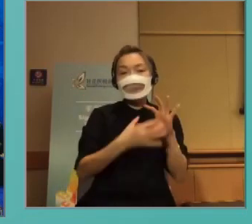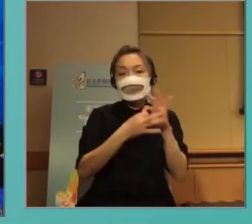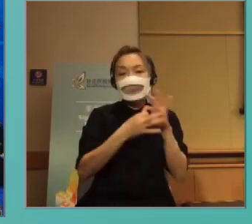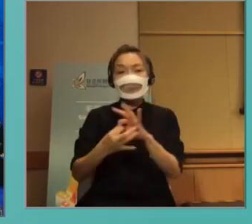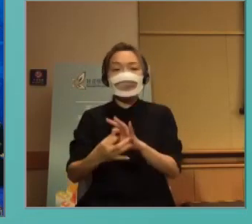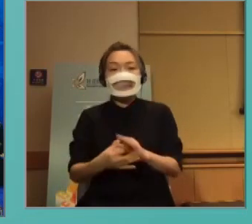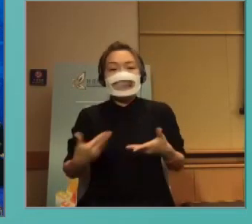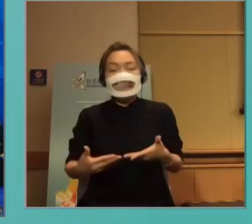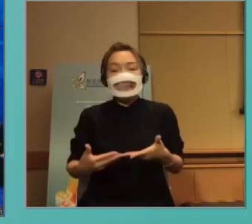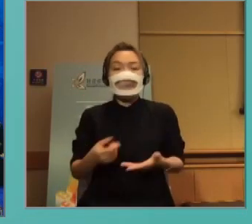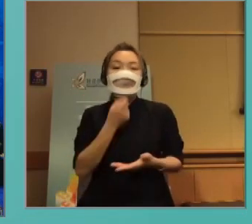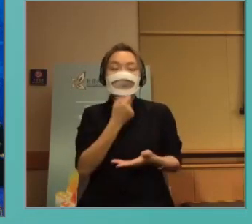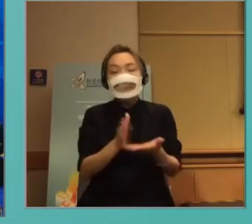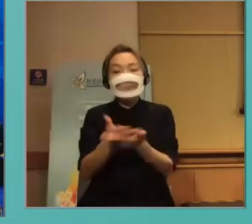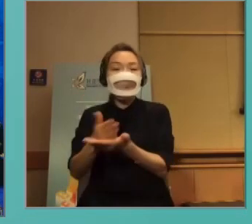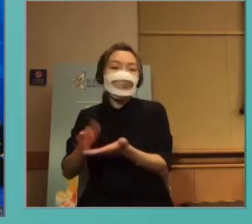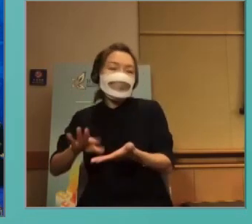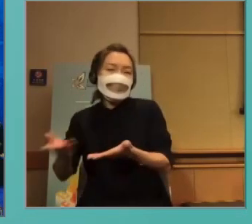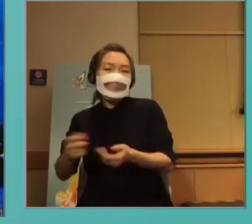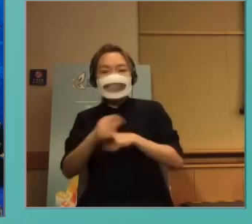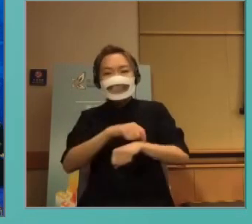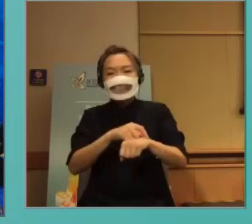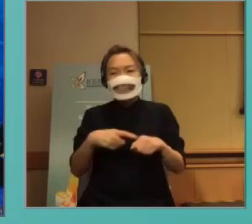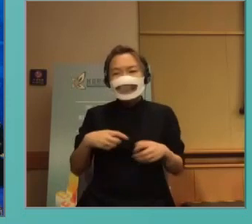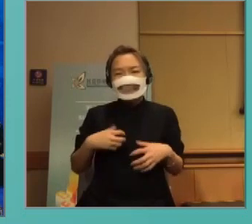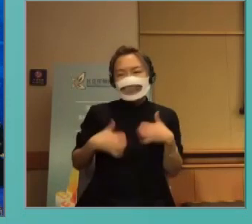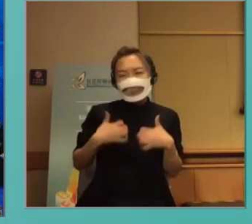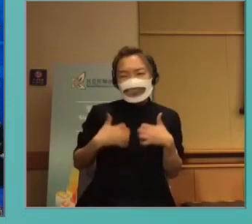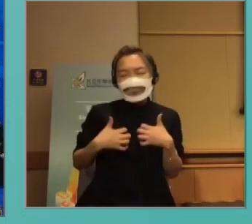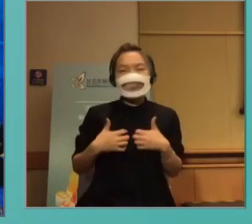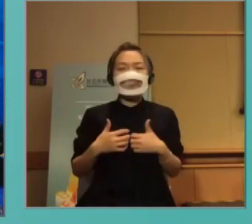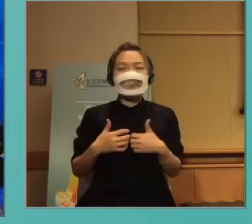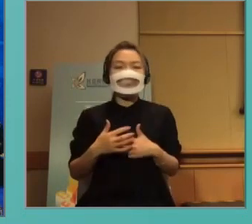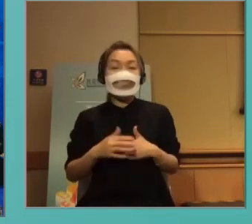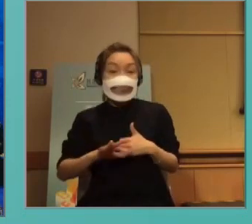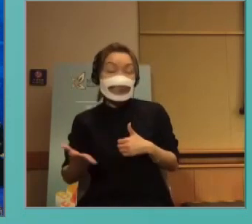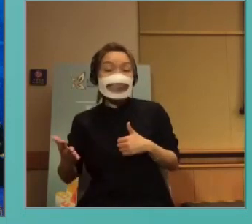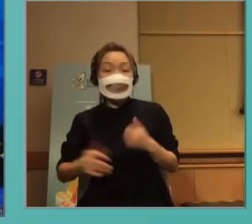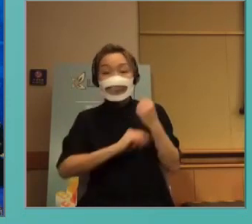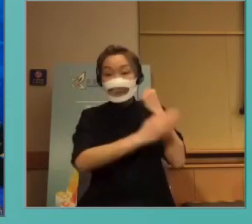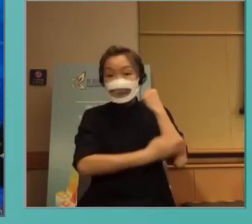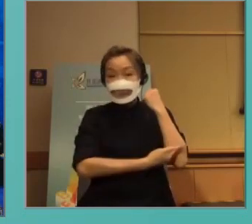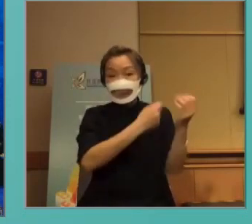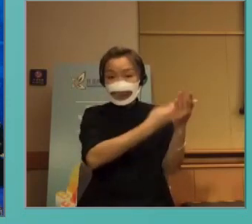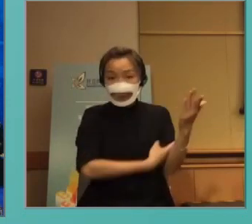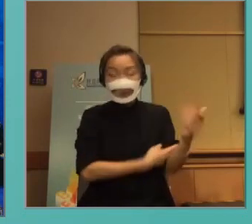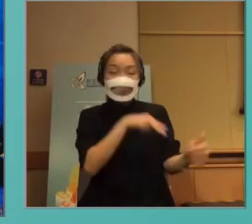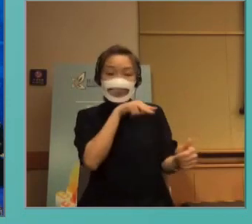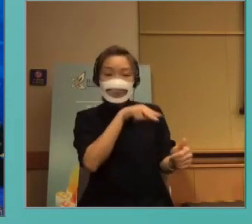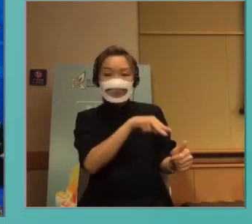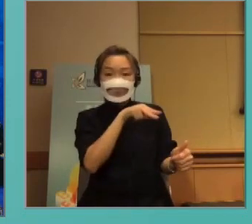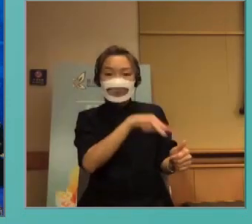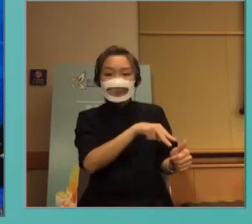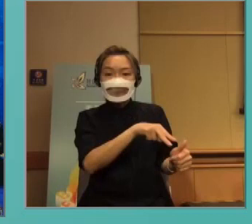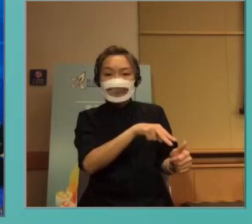But we do have existing law that actually governs how we can actually turn smart contract into